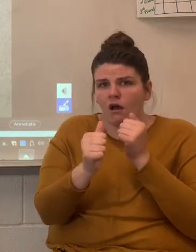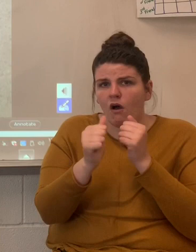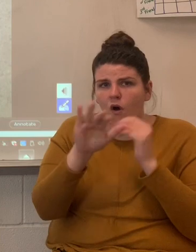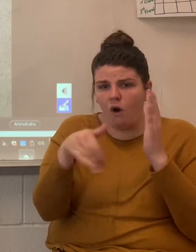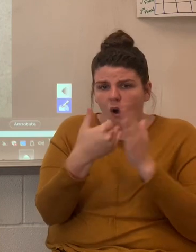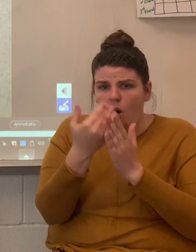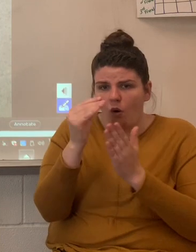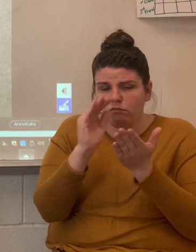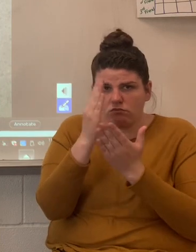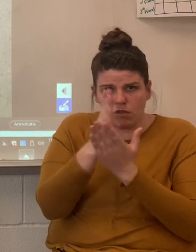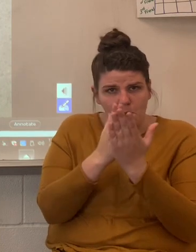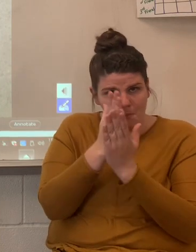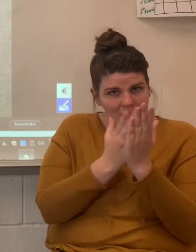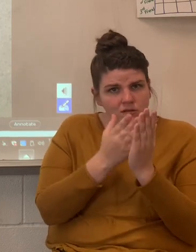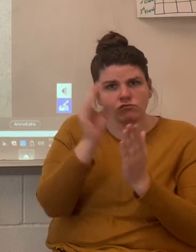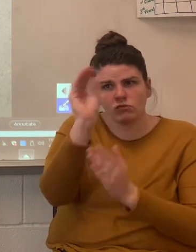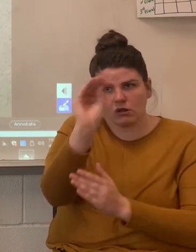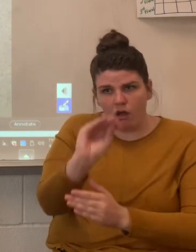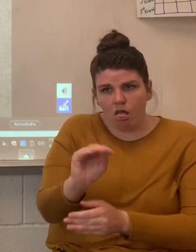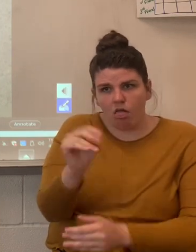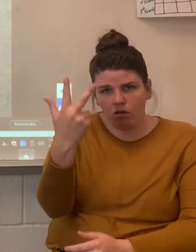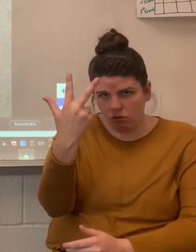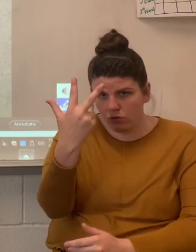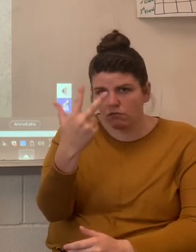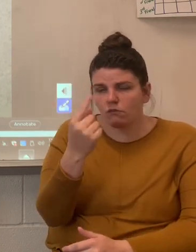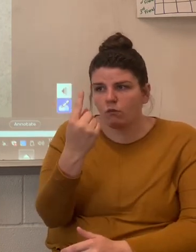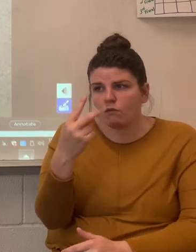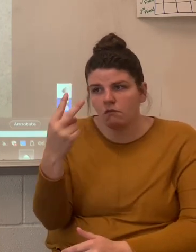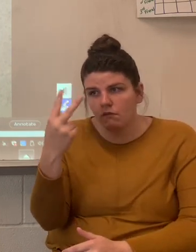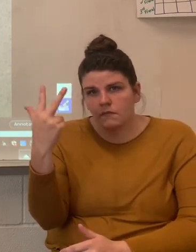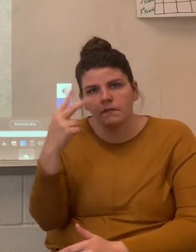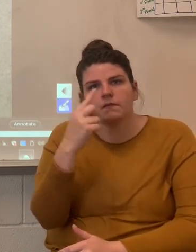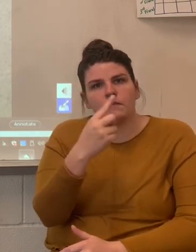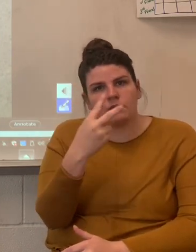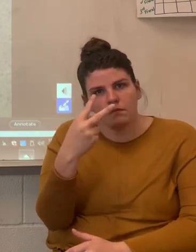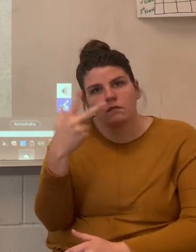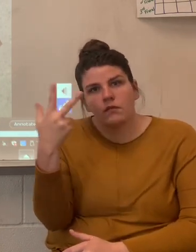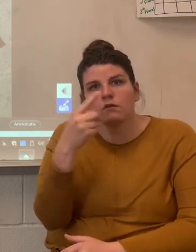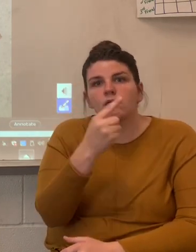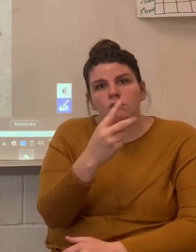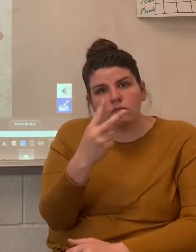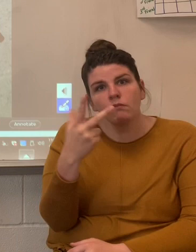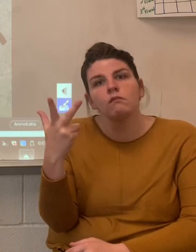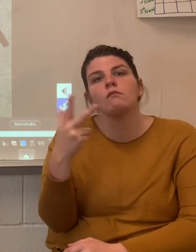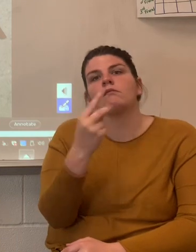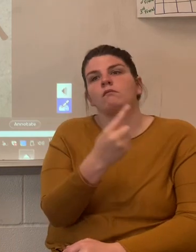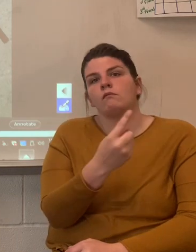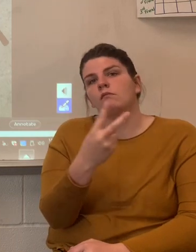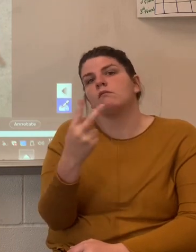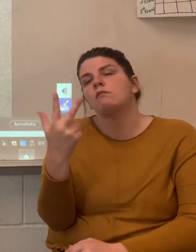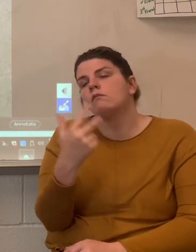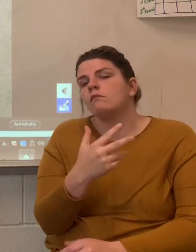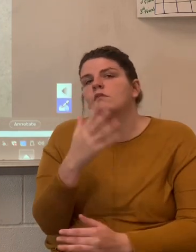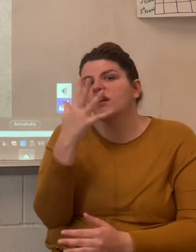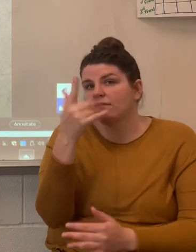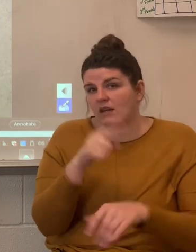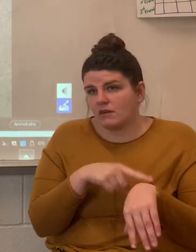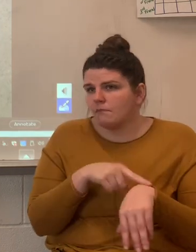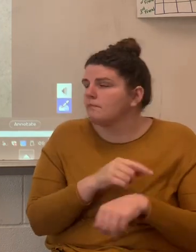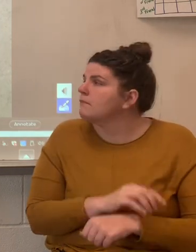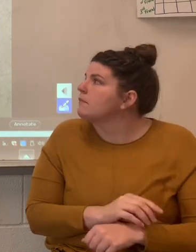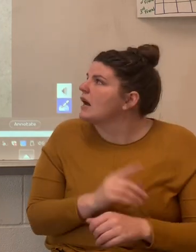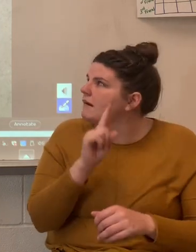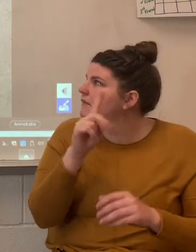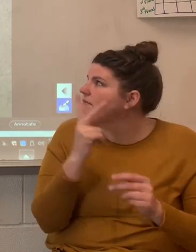1, 2, 3. 1, 2, 3. 1, 2, 3.